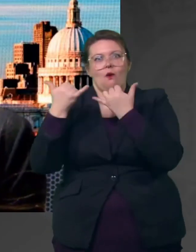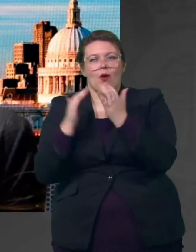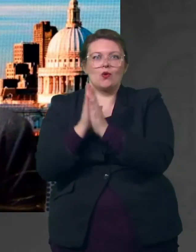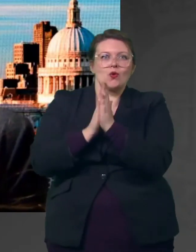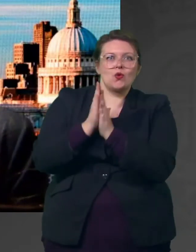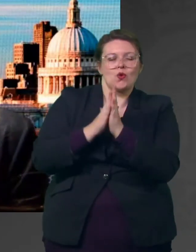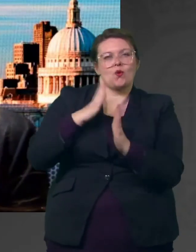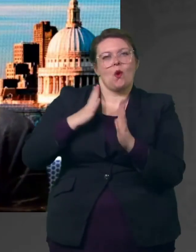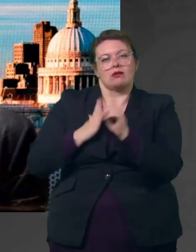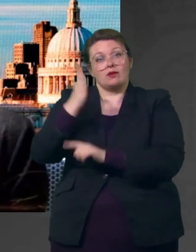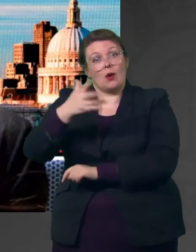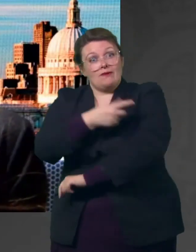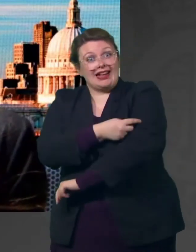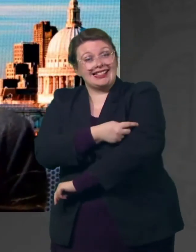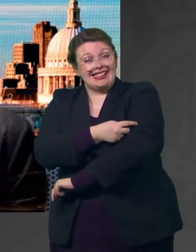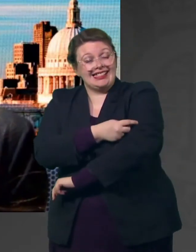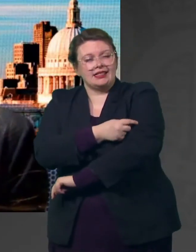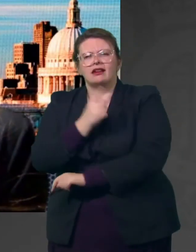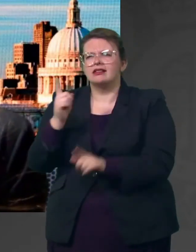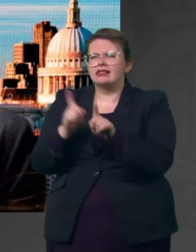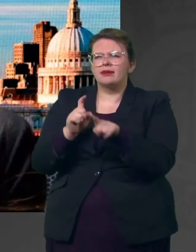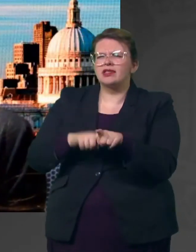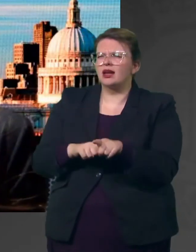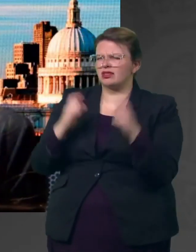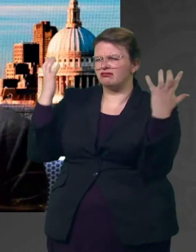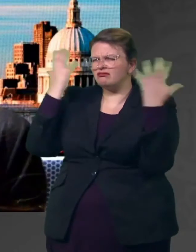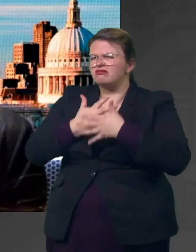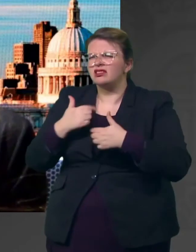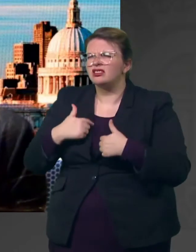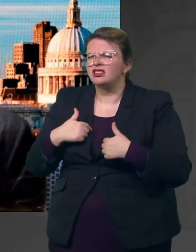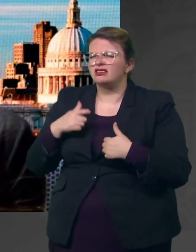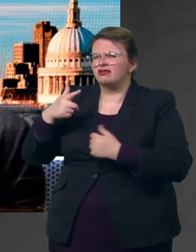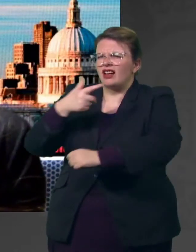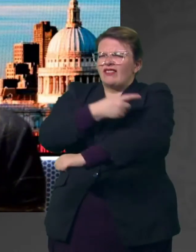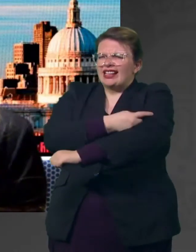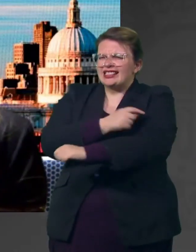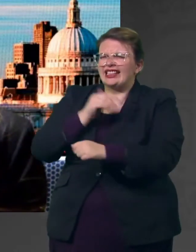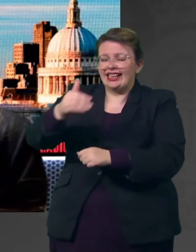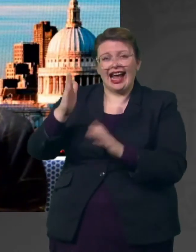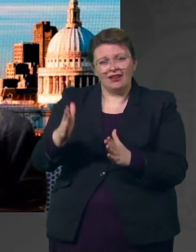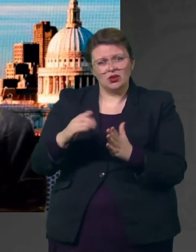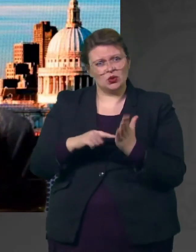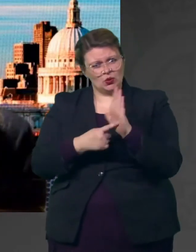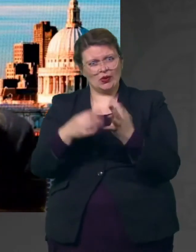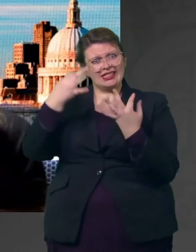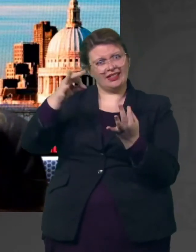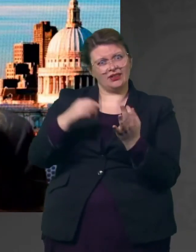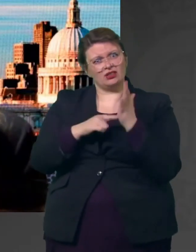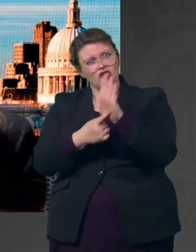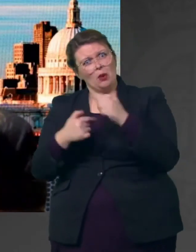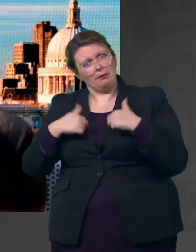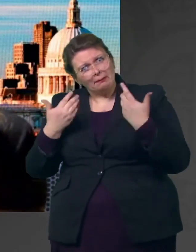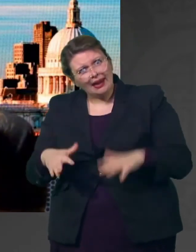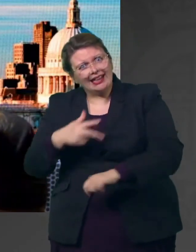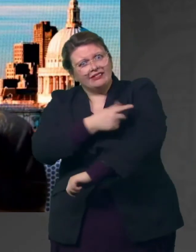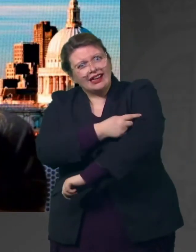confused by the government's policy on vaccine passports. Are you able to give them a commitment today that they will never need to show